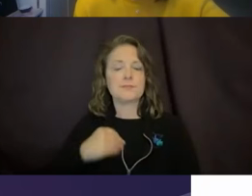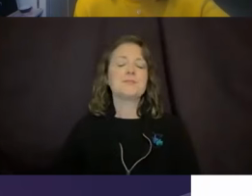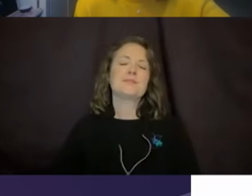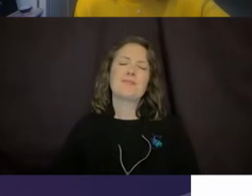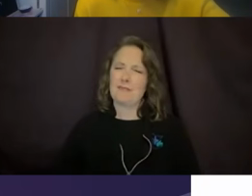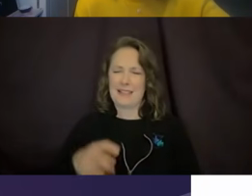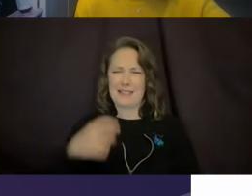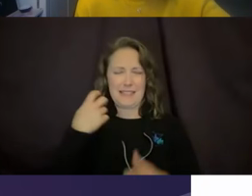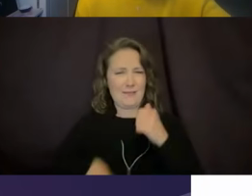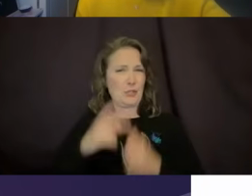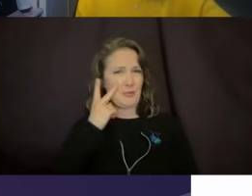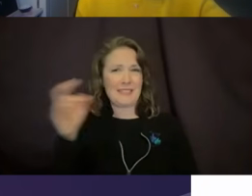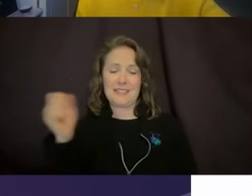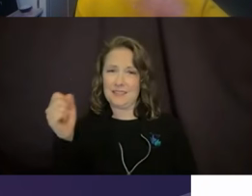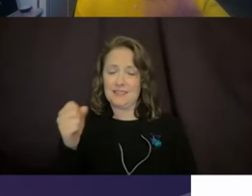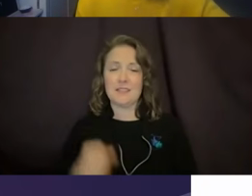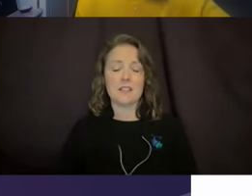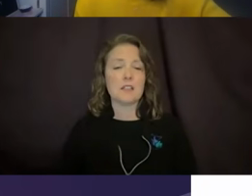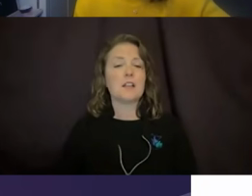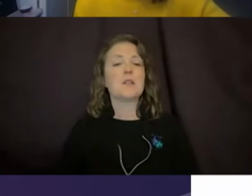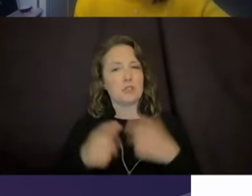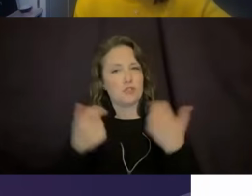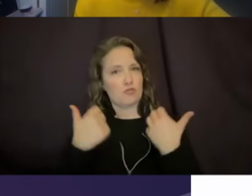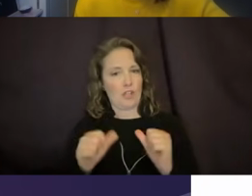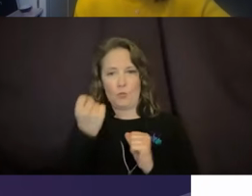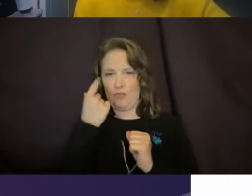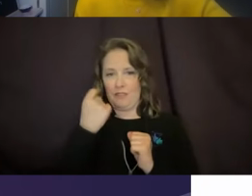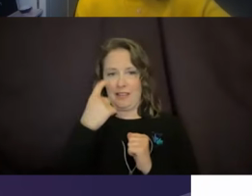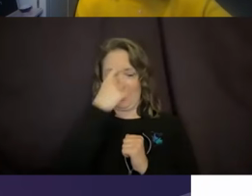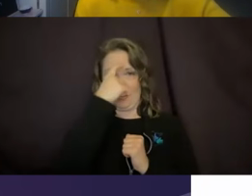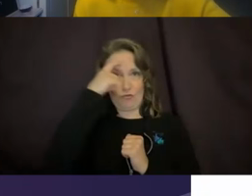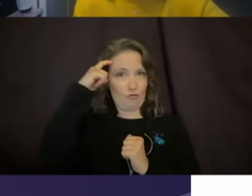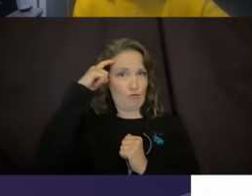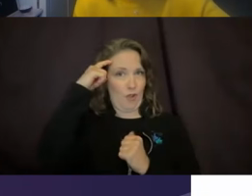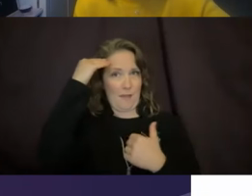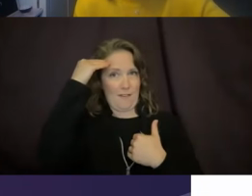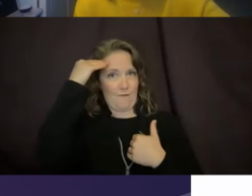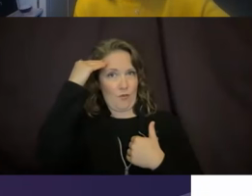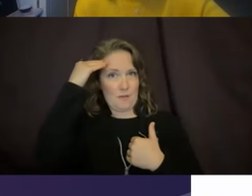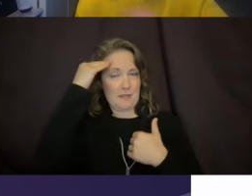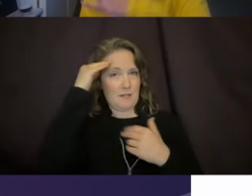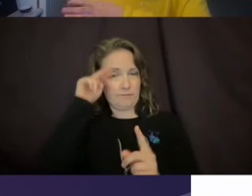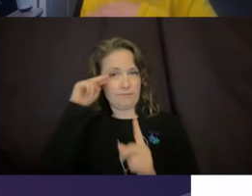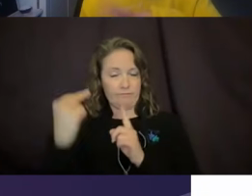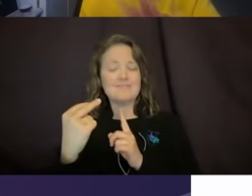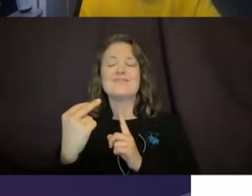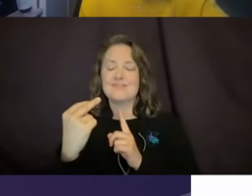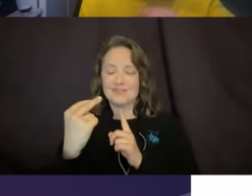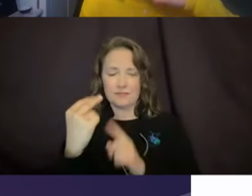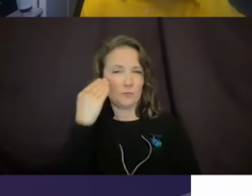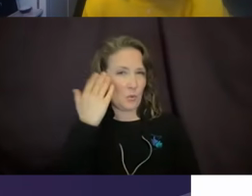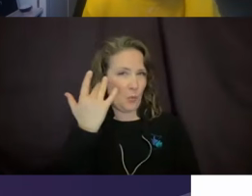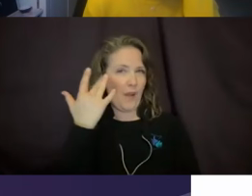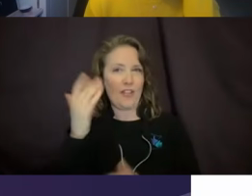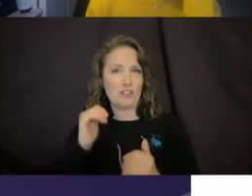see and witness, of course, but understanding from a trauma-informed lens of that reenactment. And we'll get more to like how